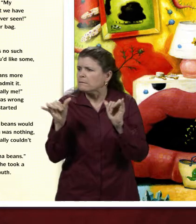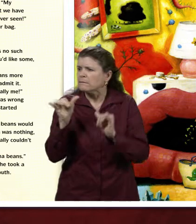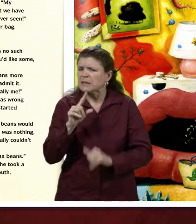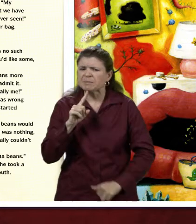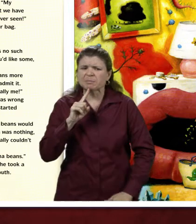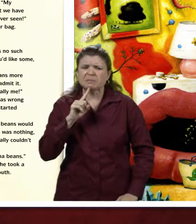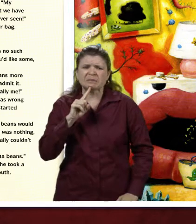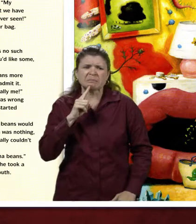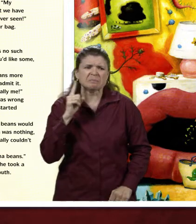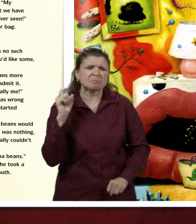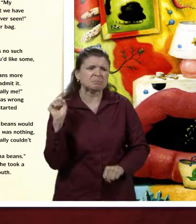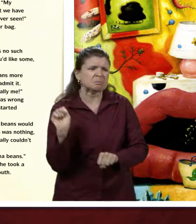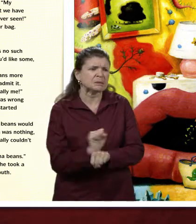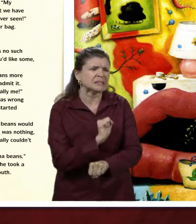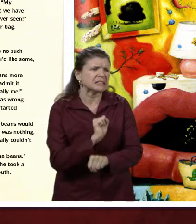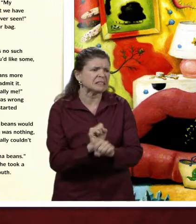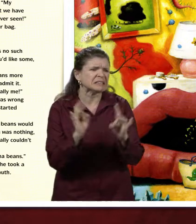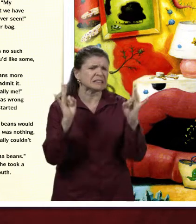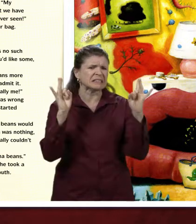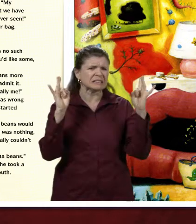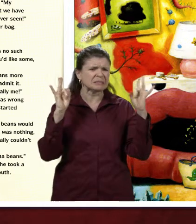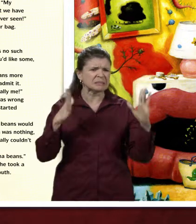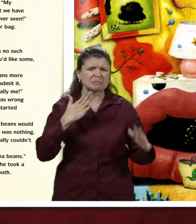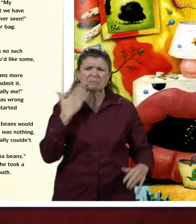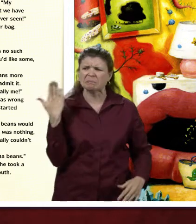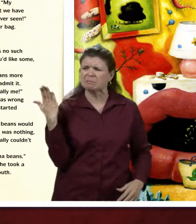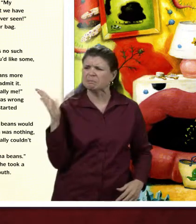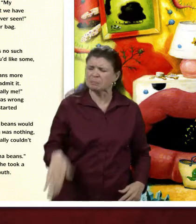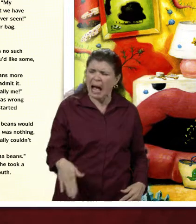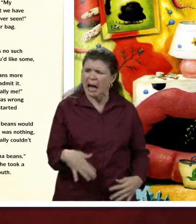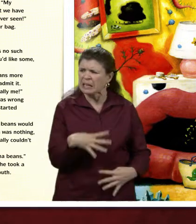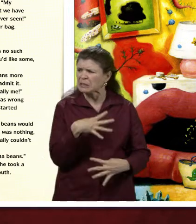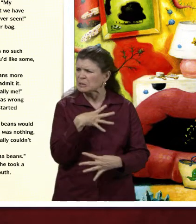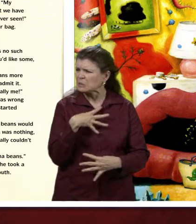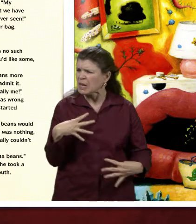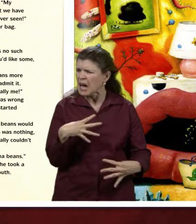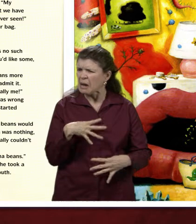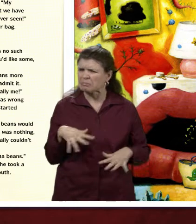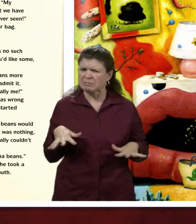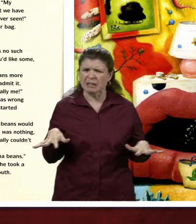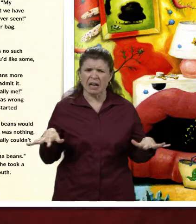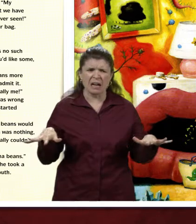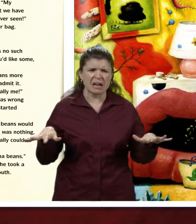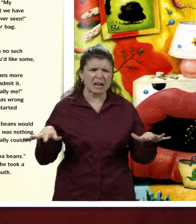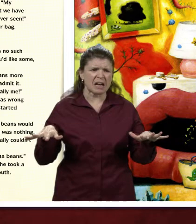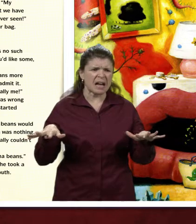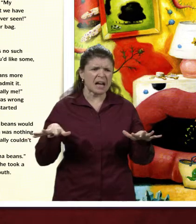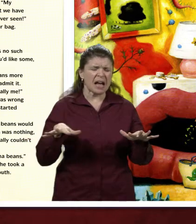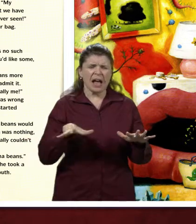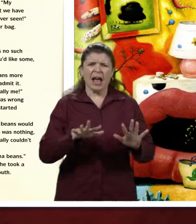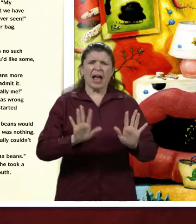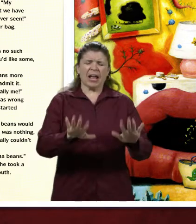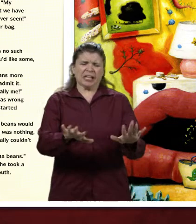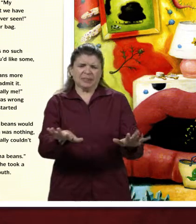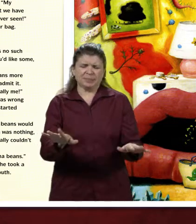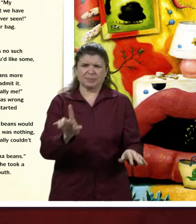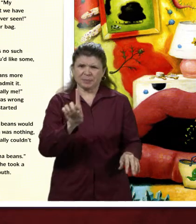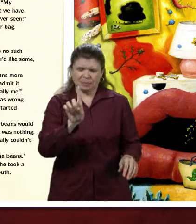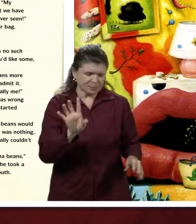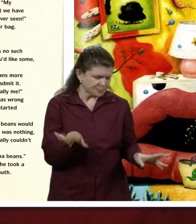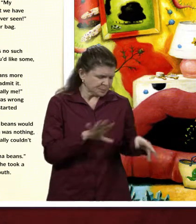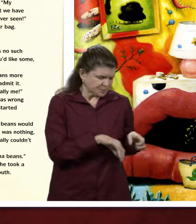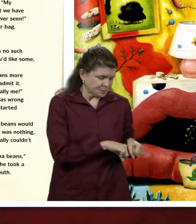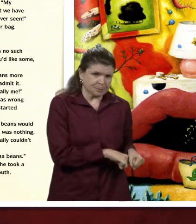we have here is a bad case of stripes, one of the worst I've ever seen." She pulled a container